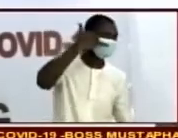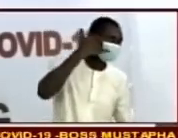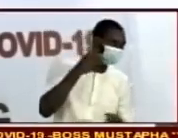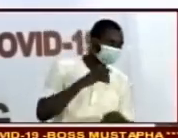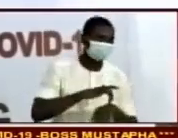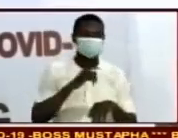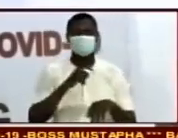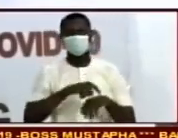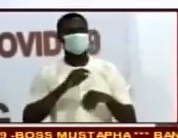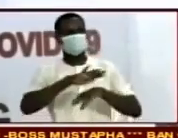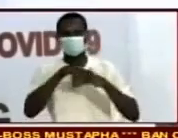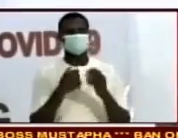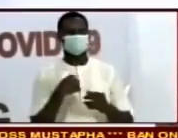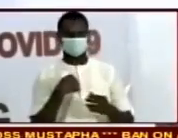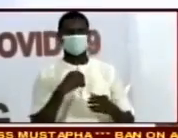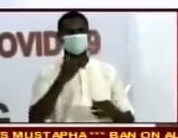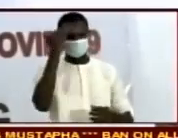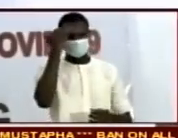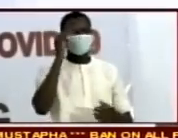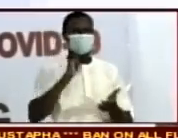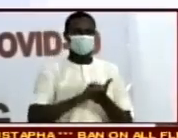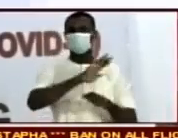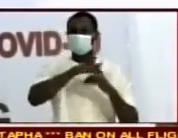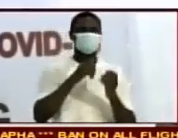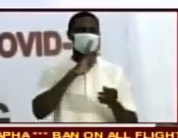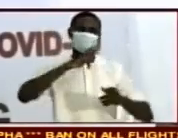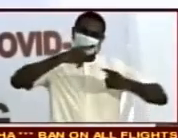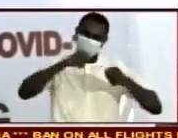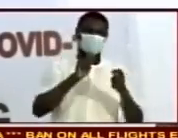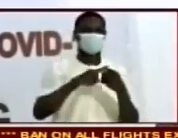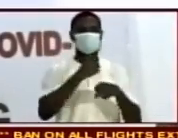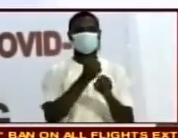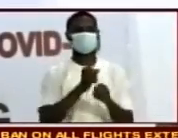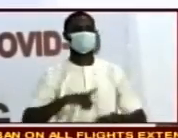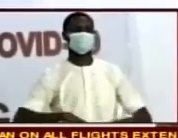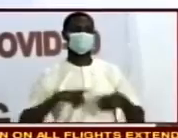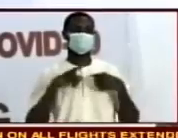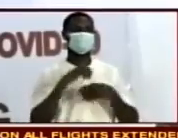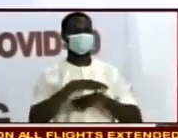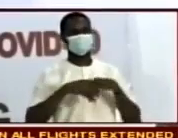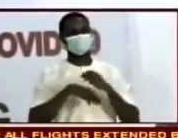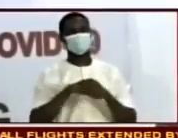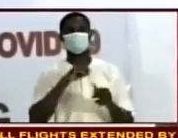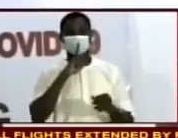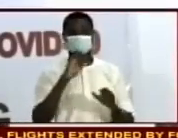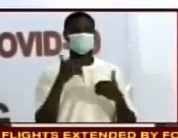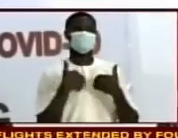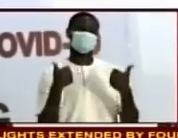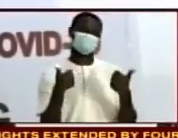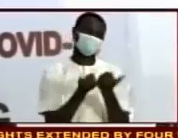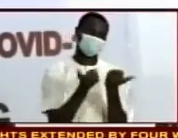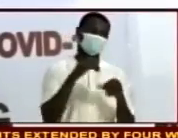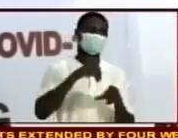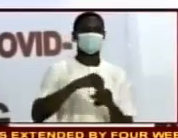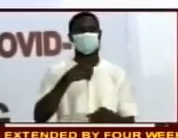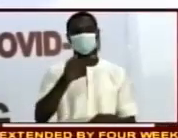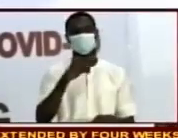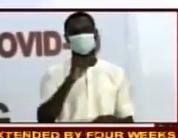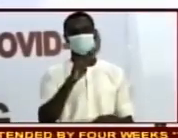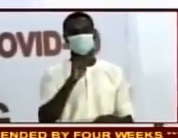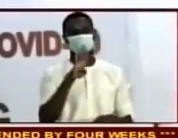confident they're really trying to make life possible. Yes, there have been some challenges in Gombe. All of us saw that video. It wasn't the